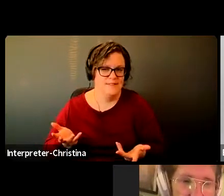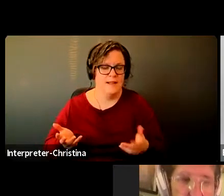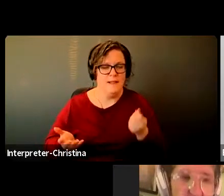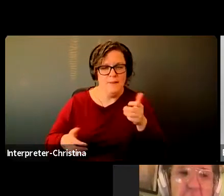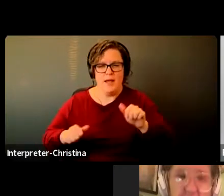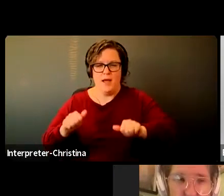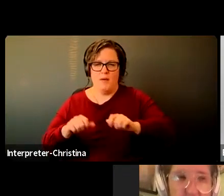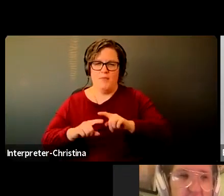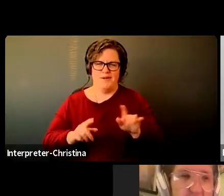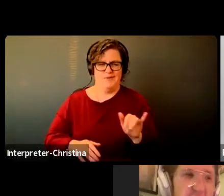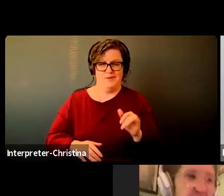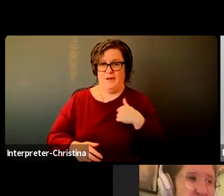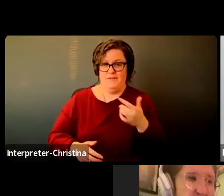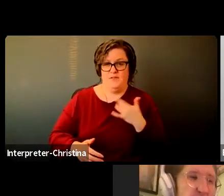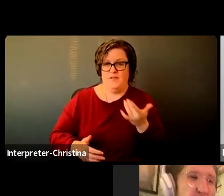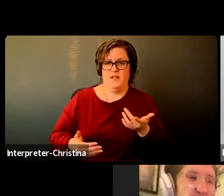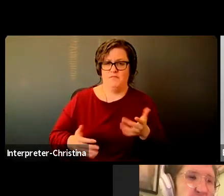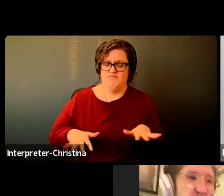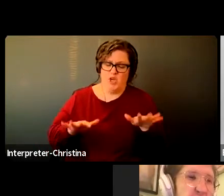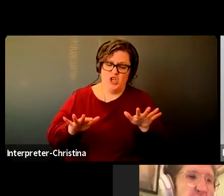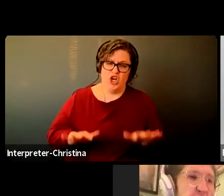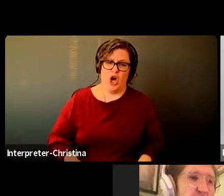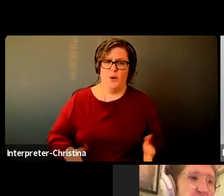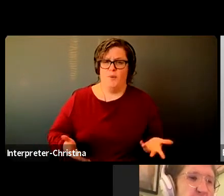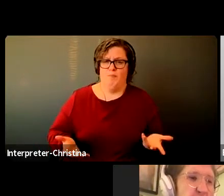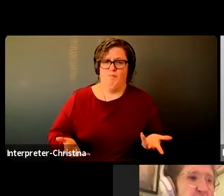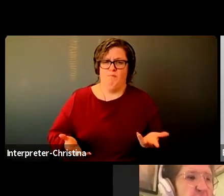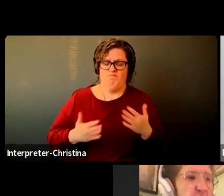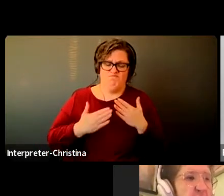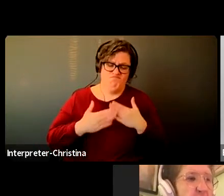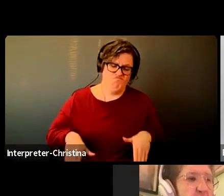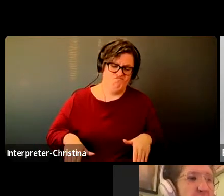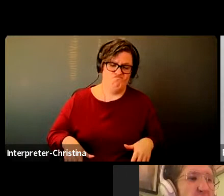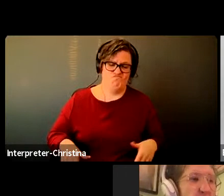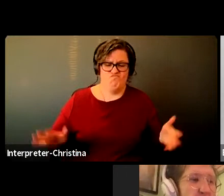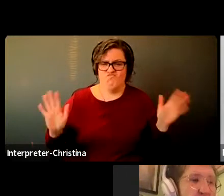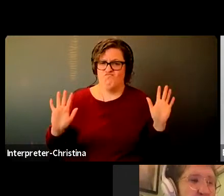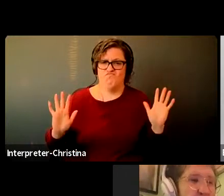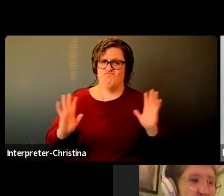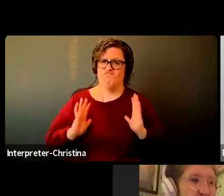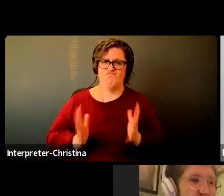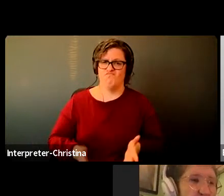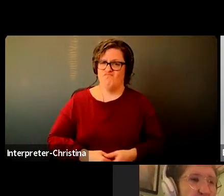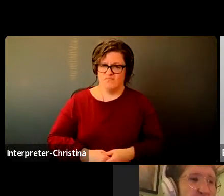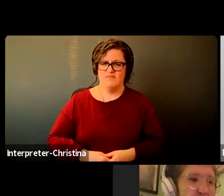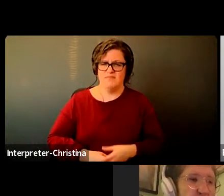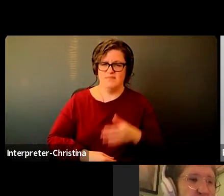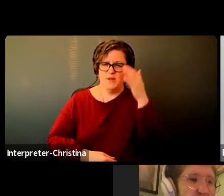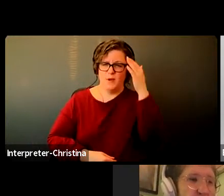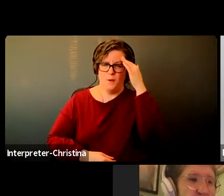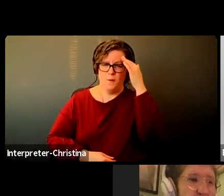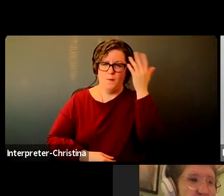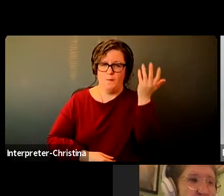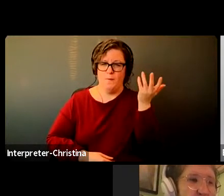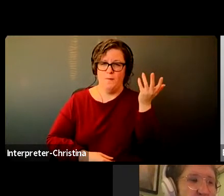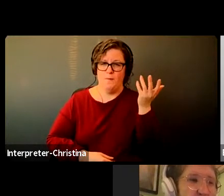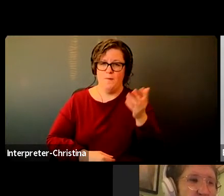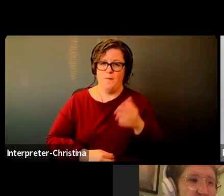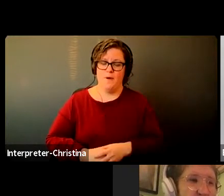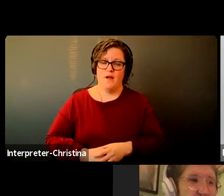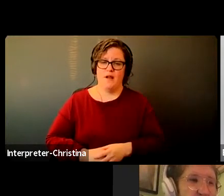calm or resilient, for lack of a better expression for it. Like there's a way in which I'm like, this is, you know, like I think a lot of this Naira Wahid